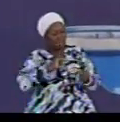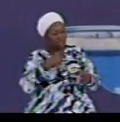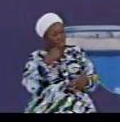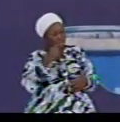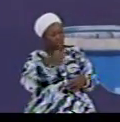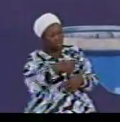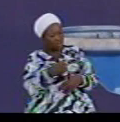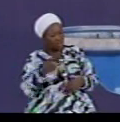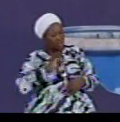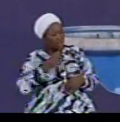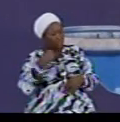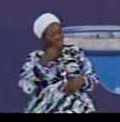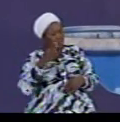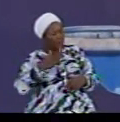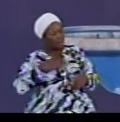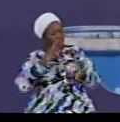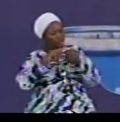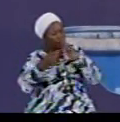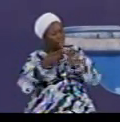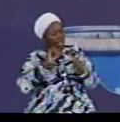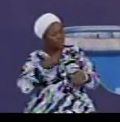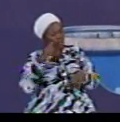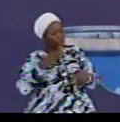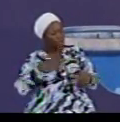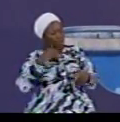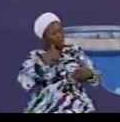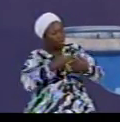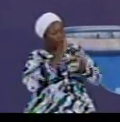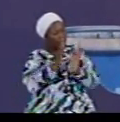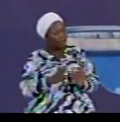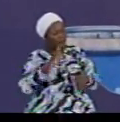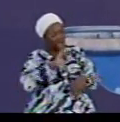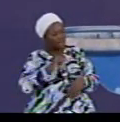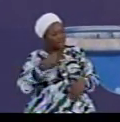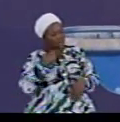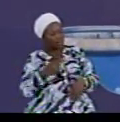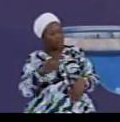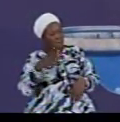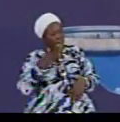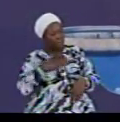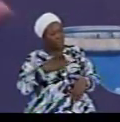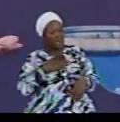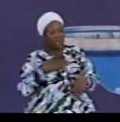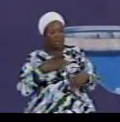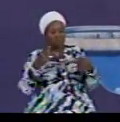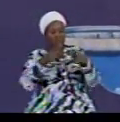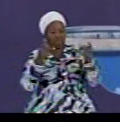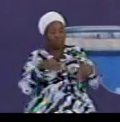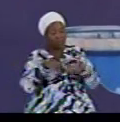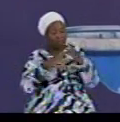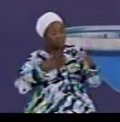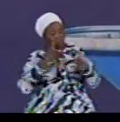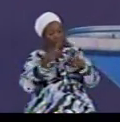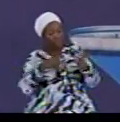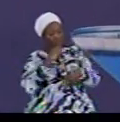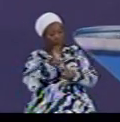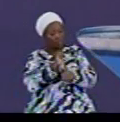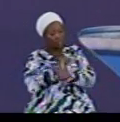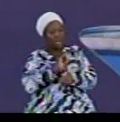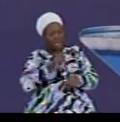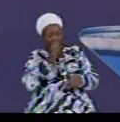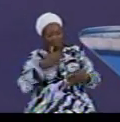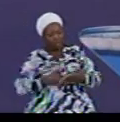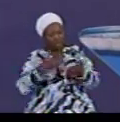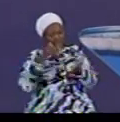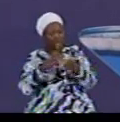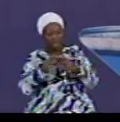them, I told my friends, I told my neighbors, I told my co-tenants, I am born again, and they'll be watching